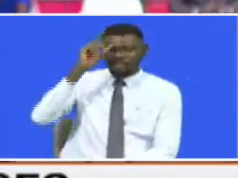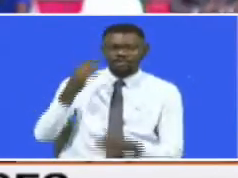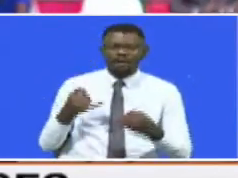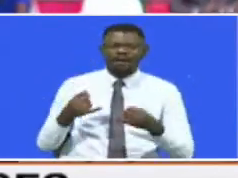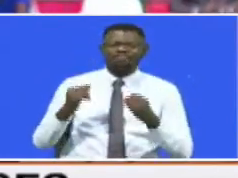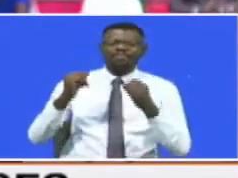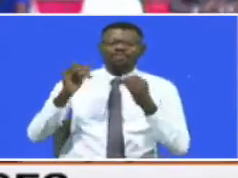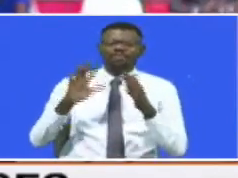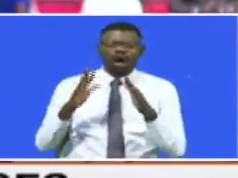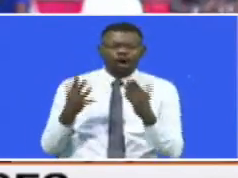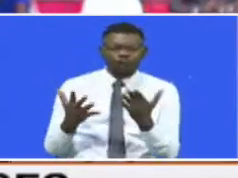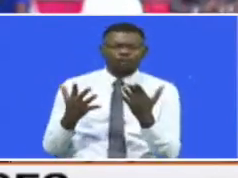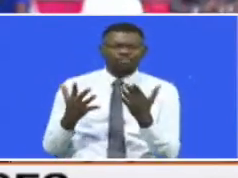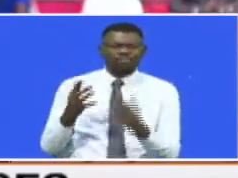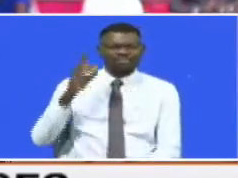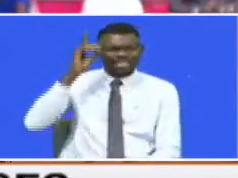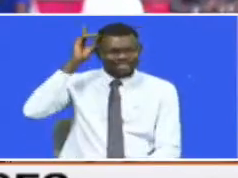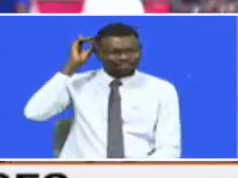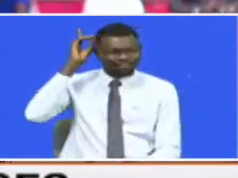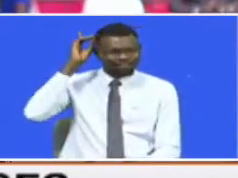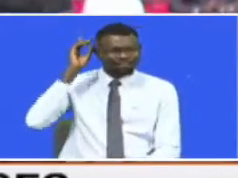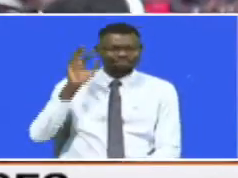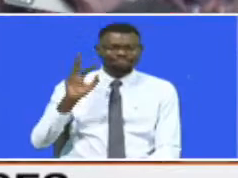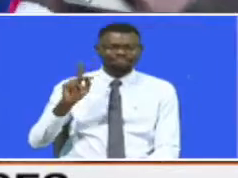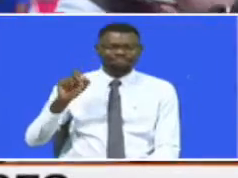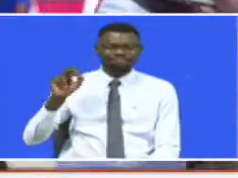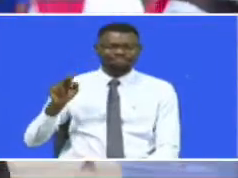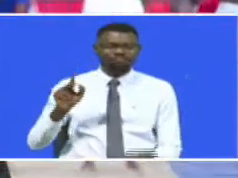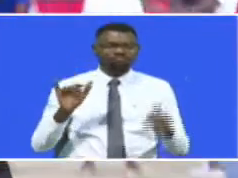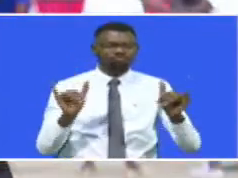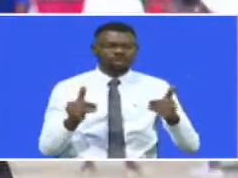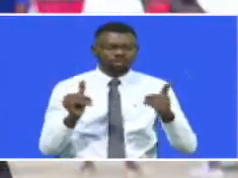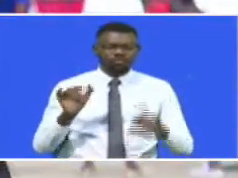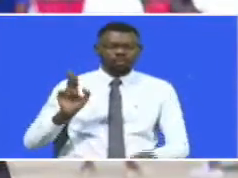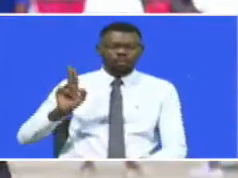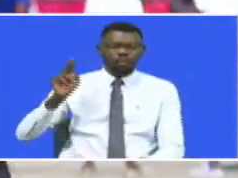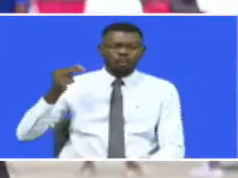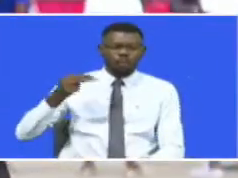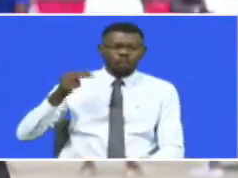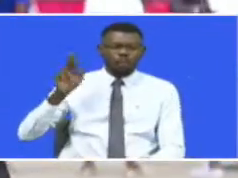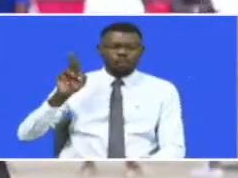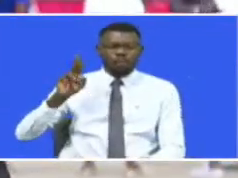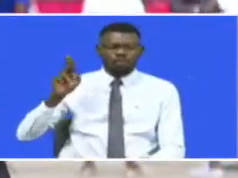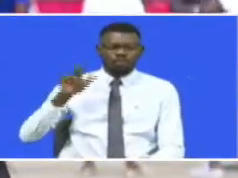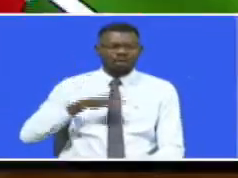implement the same. Daniel Kariuki, KTN News, Uhuru Gardens,